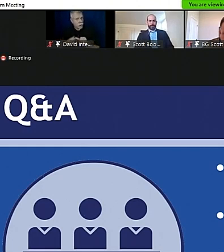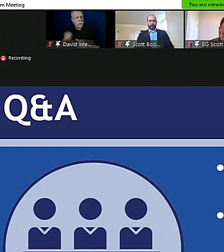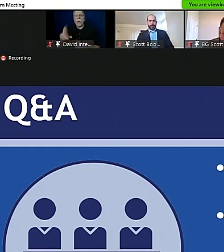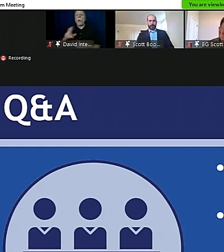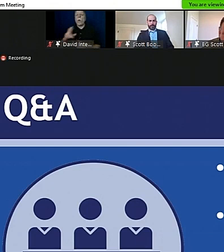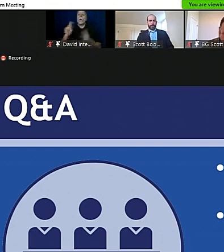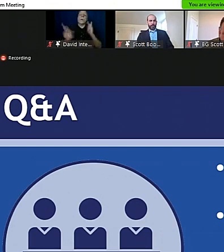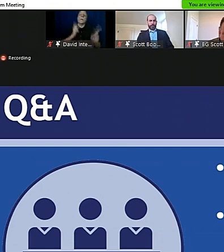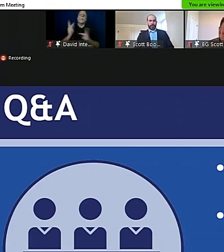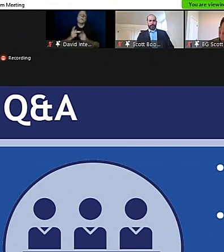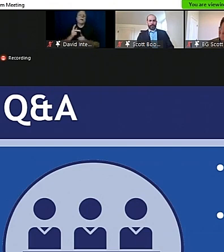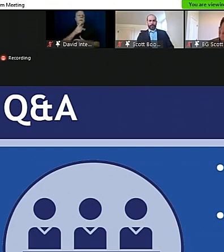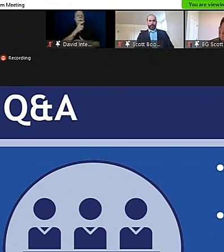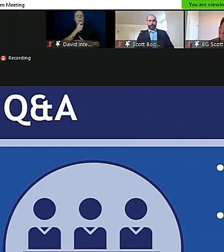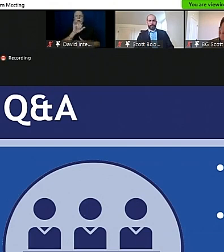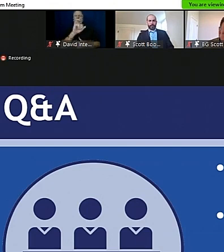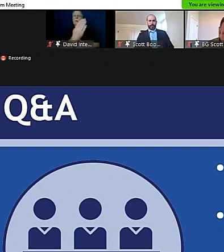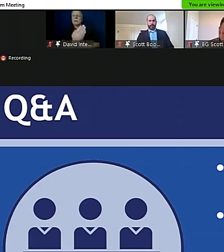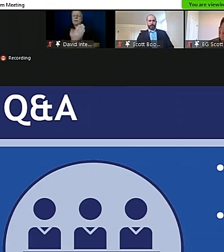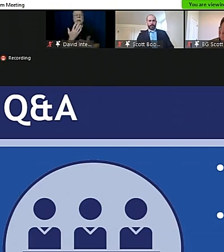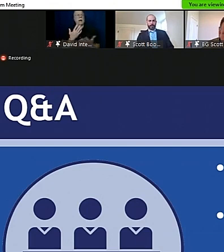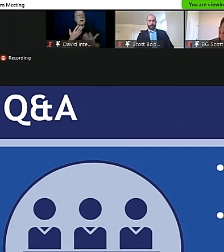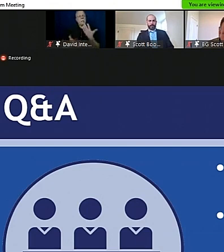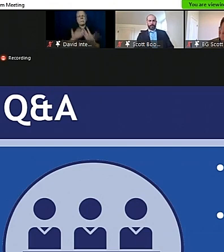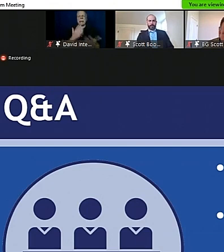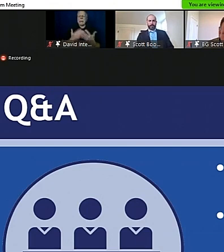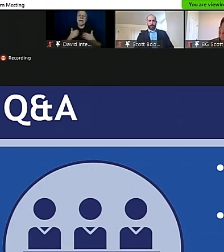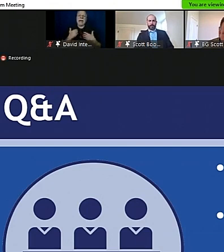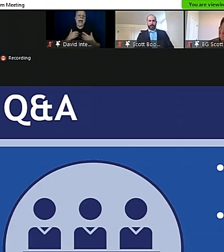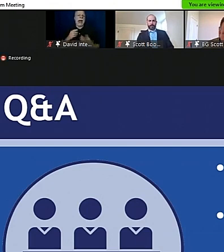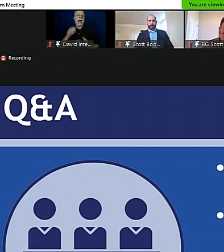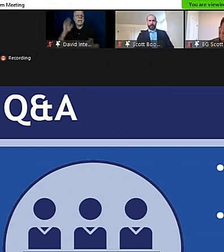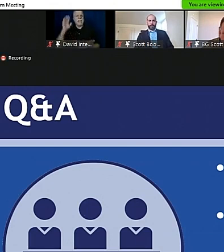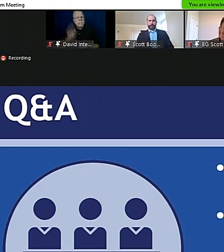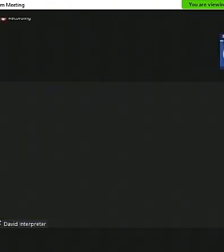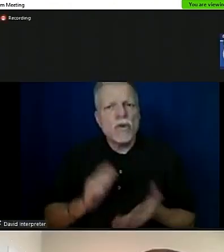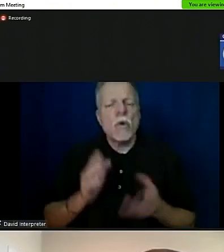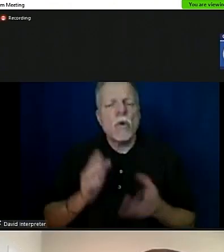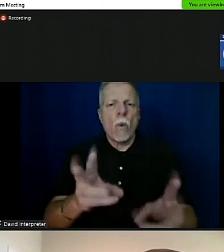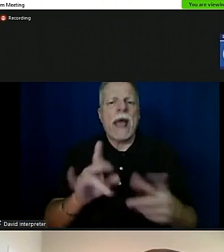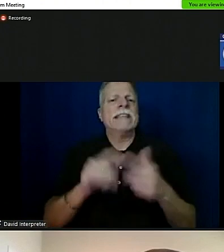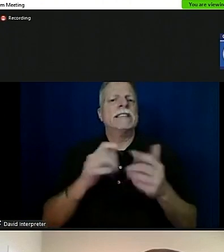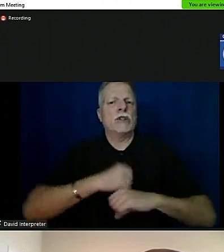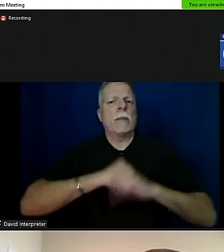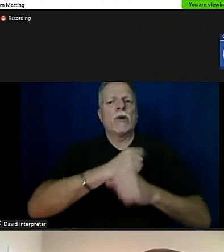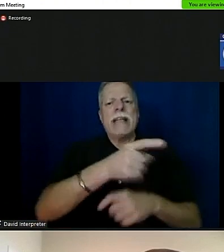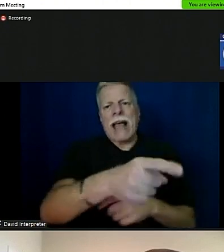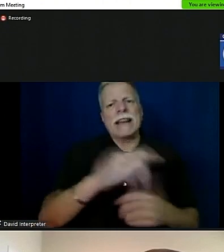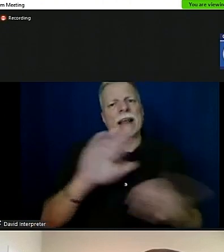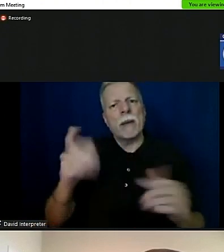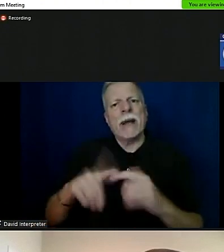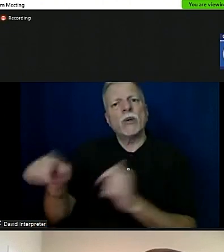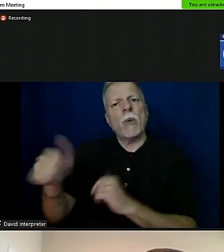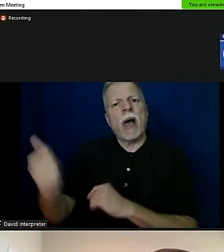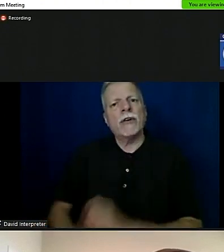whose job might have fewer ways to protect them than others? Thank you.